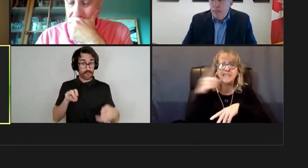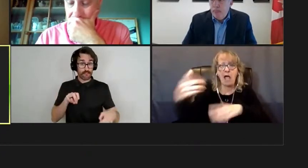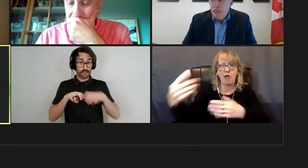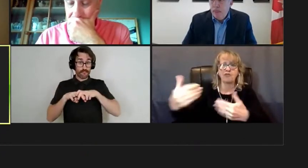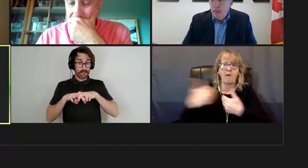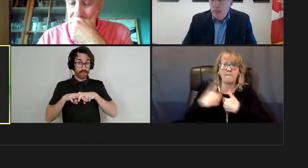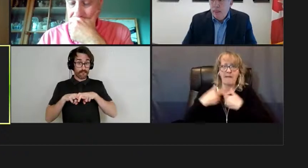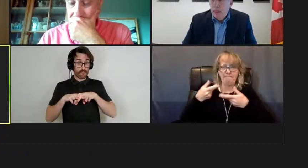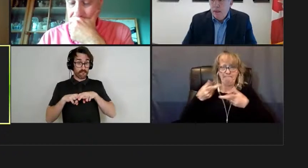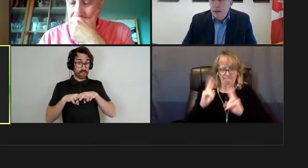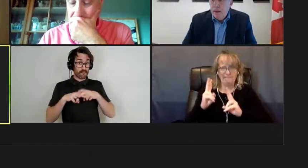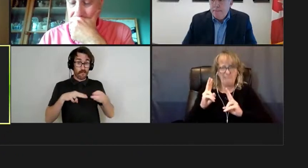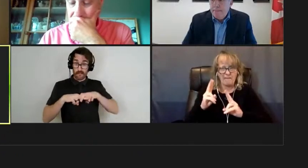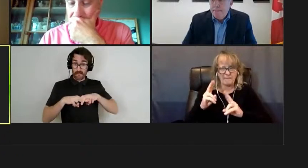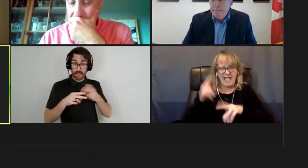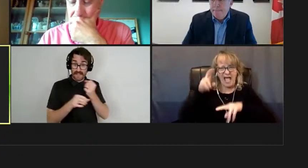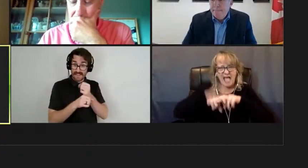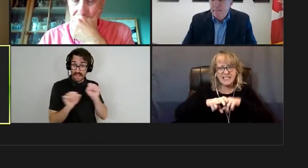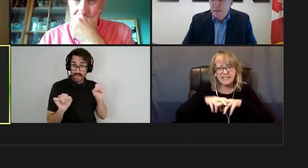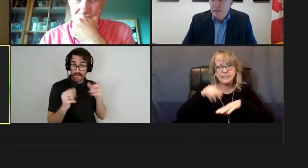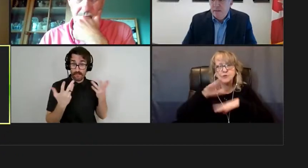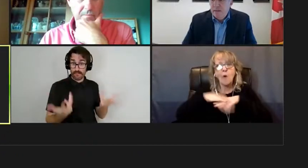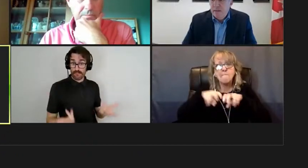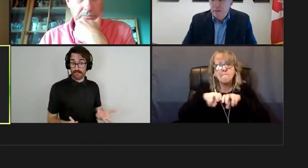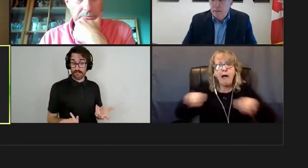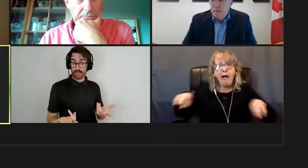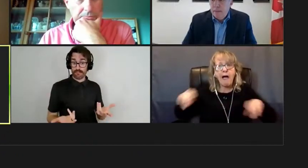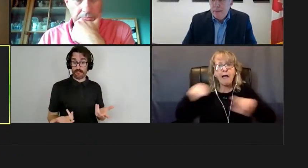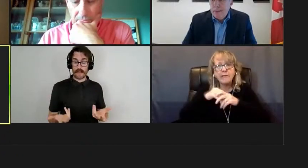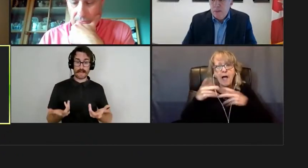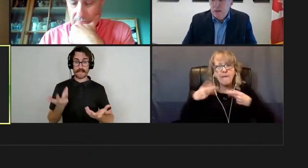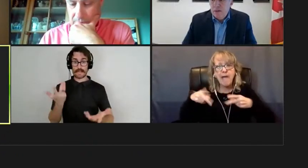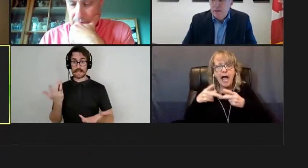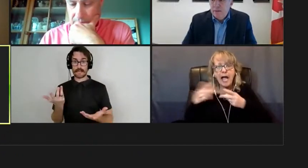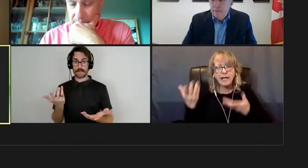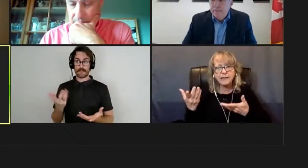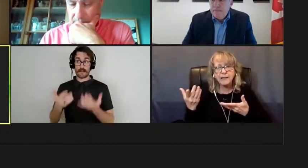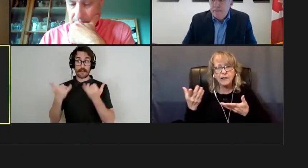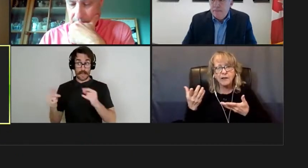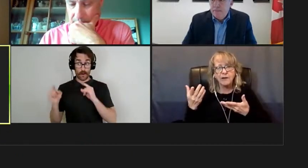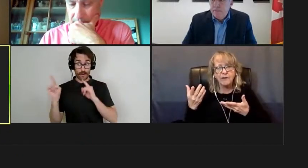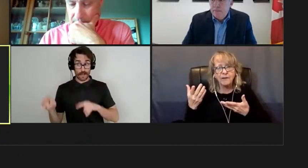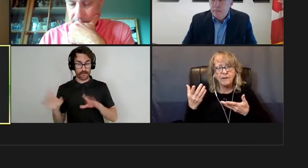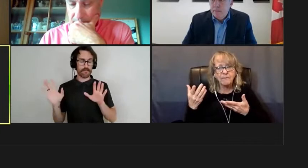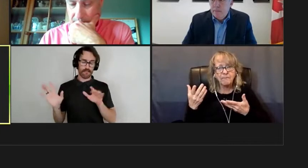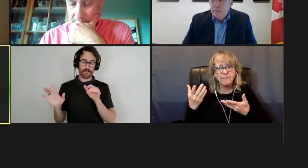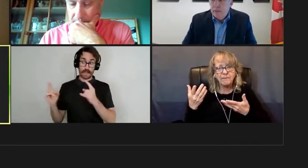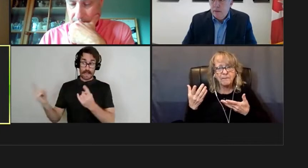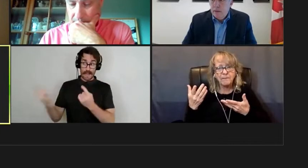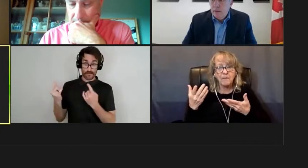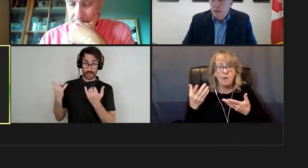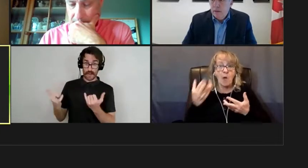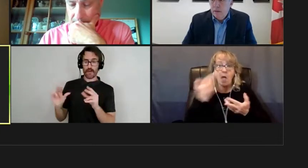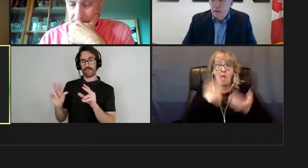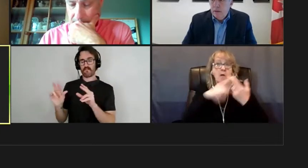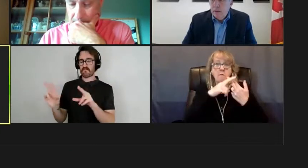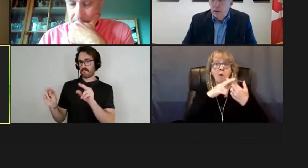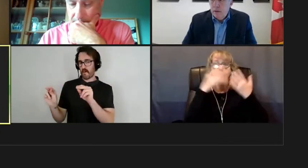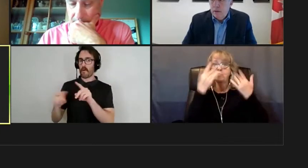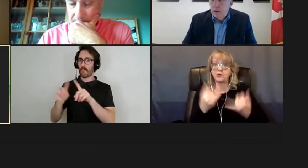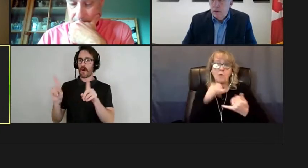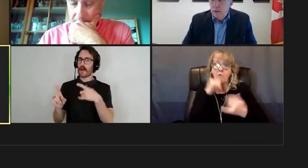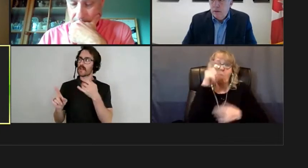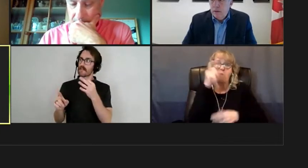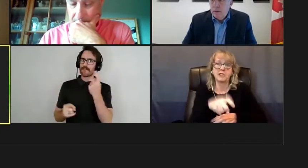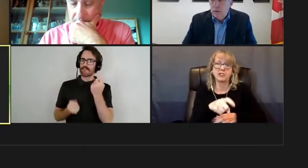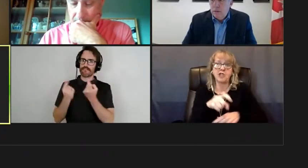benches safe? I don't necessarily need an answer right now, but I, you know, whether that's a consideration